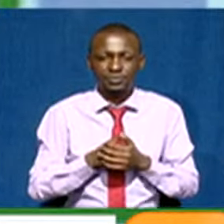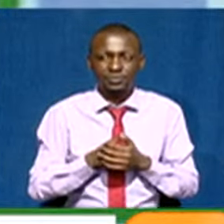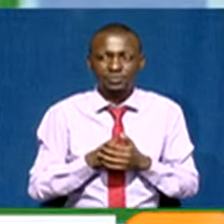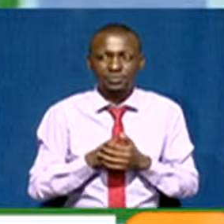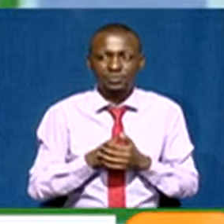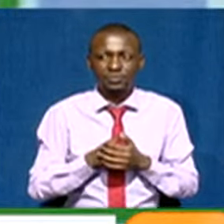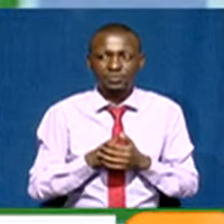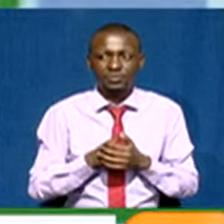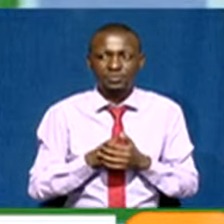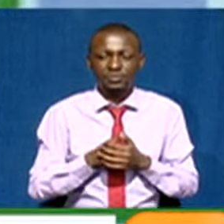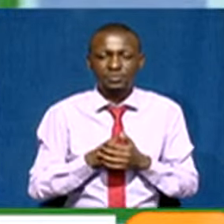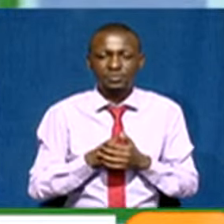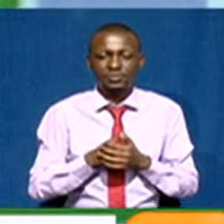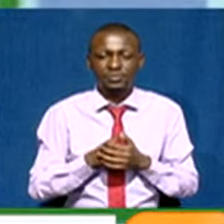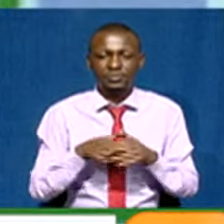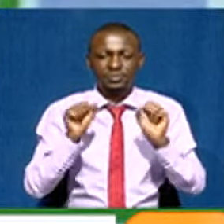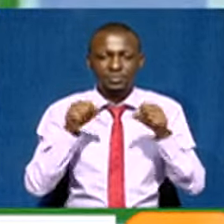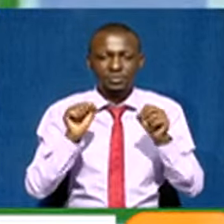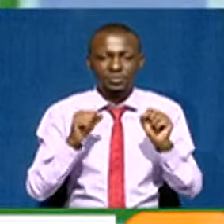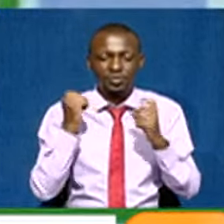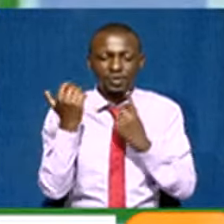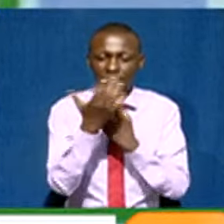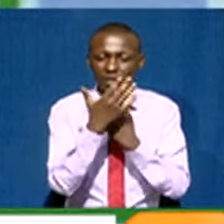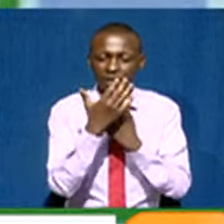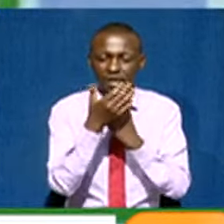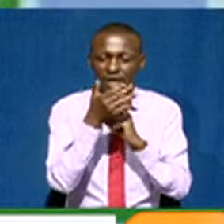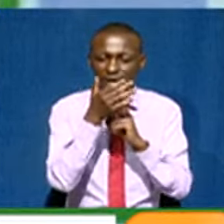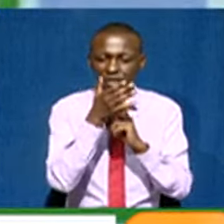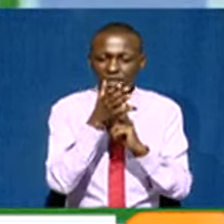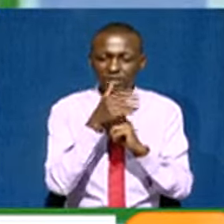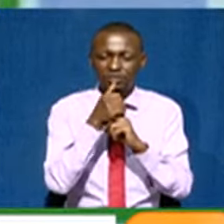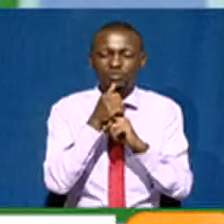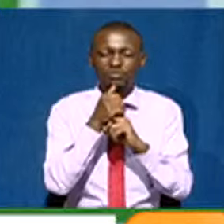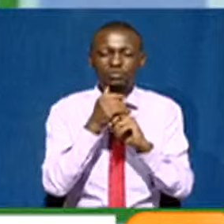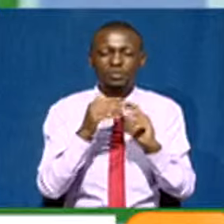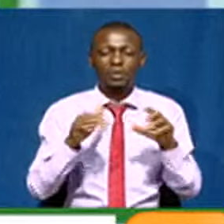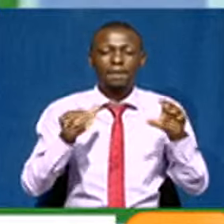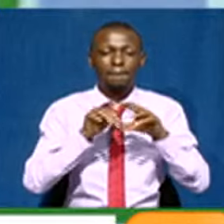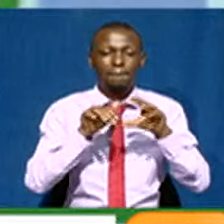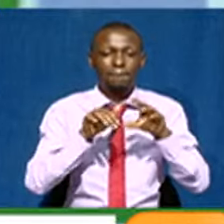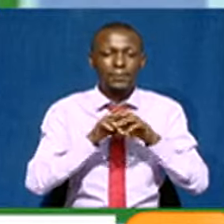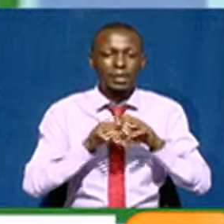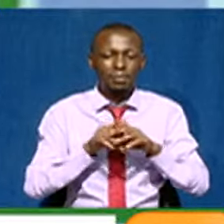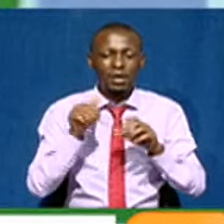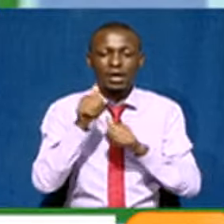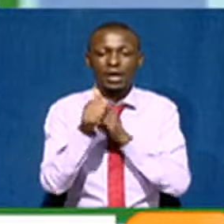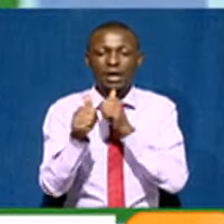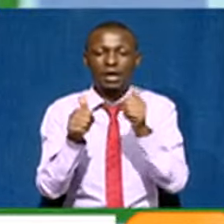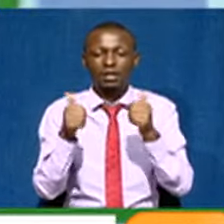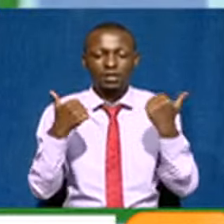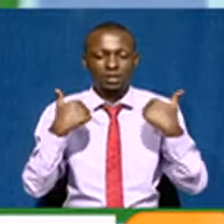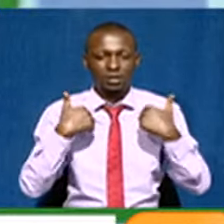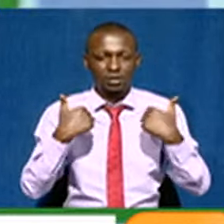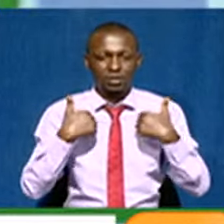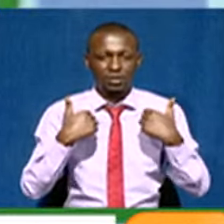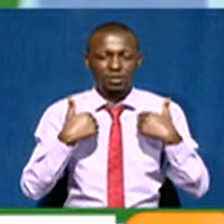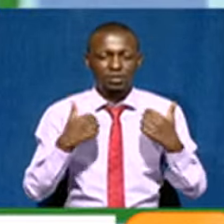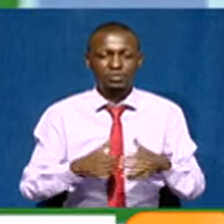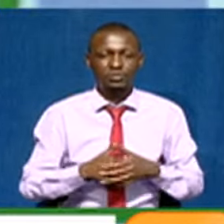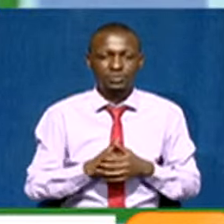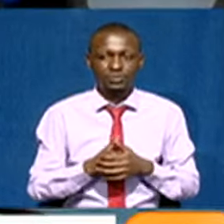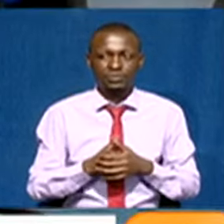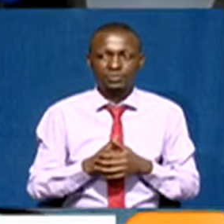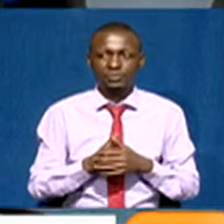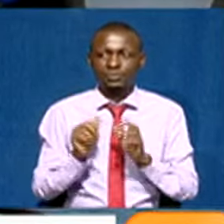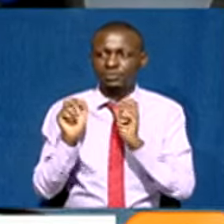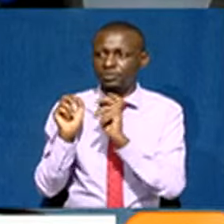that aspect of the membership scope, opening that membership scope, then we see a lot of good things coming. All right. What